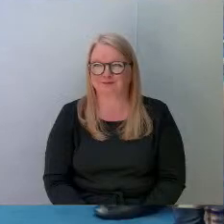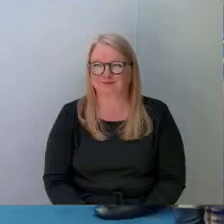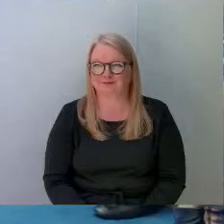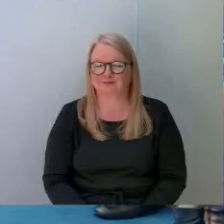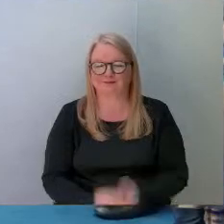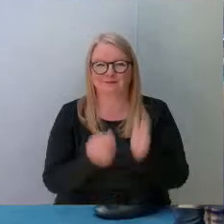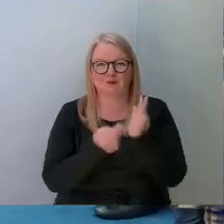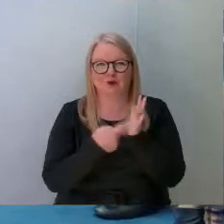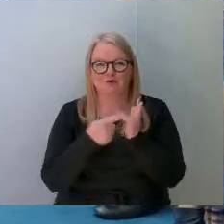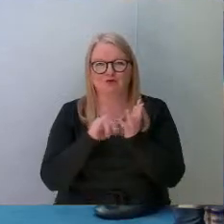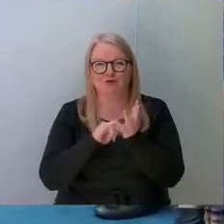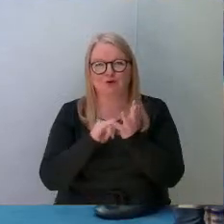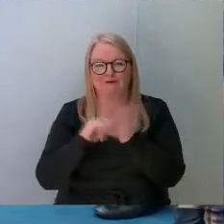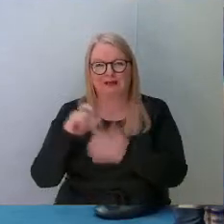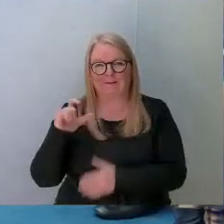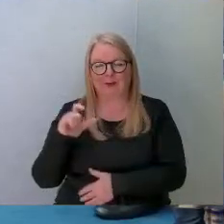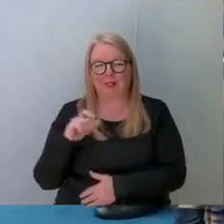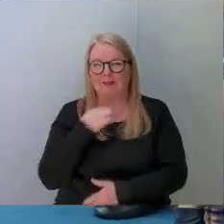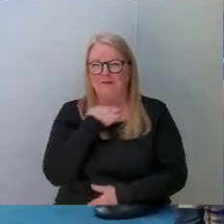Ross Campbell.